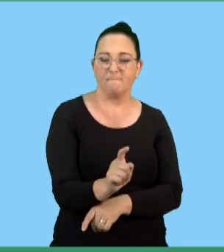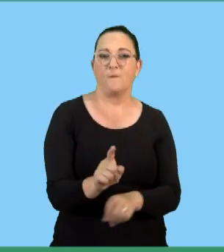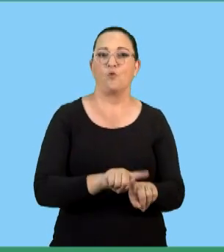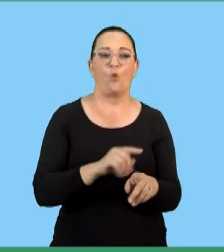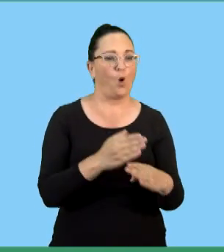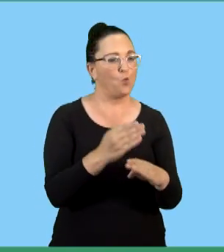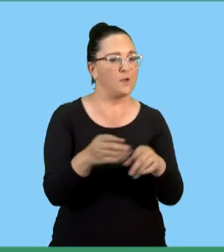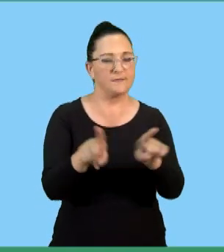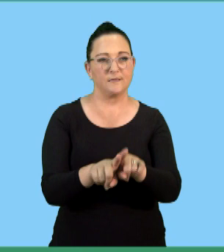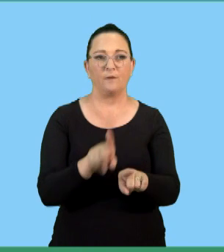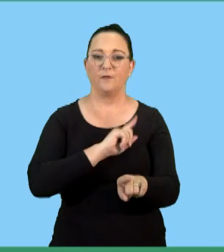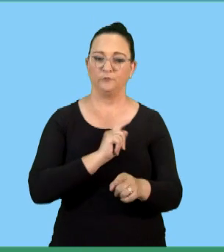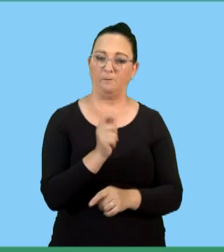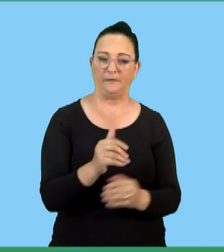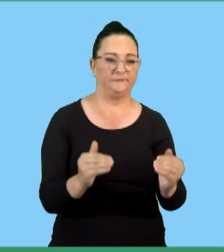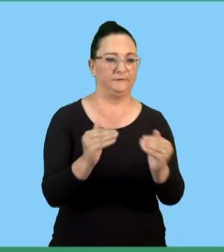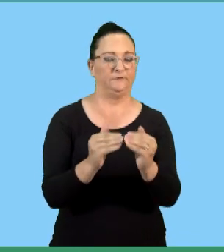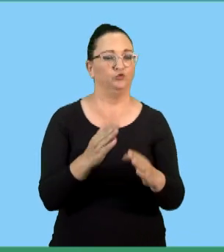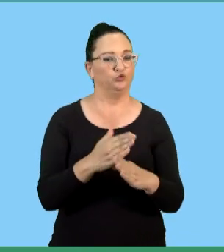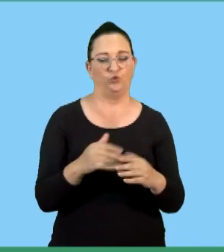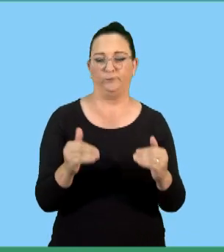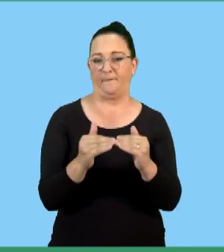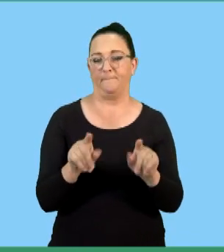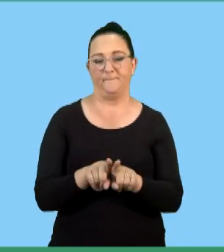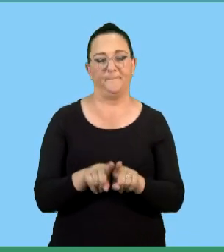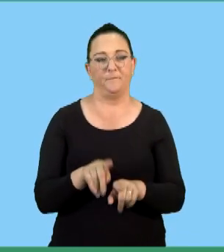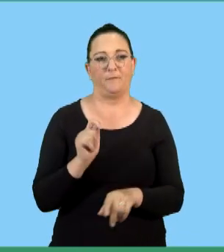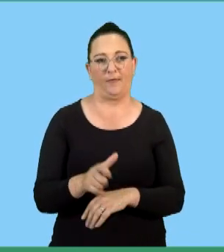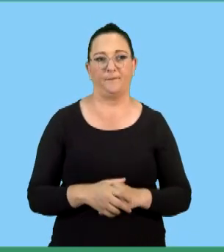the same, like equal pay for equal job.